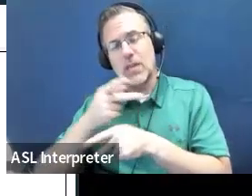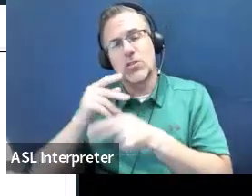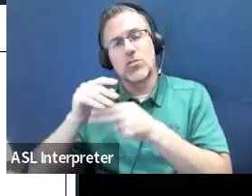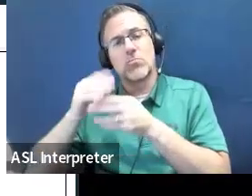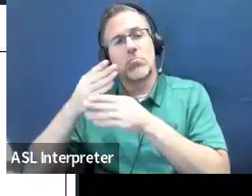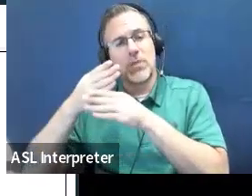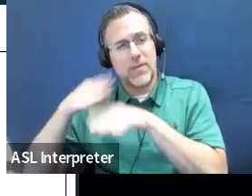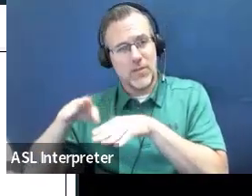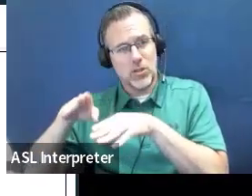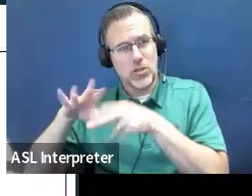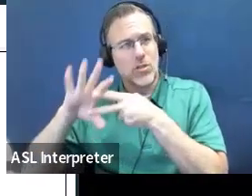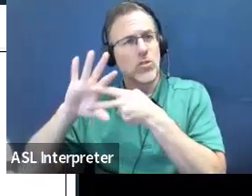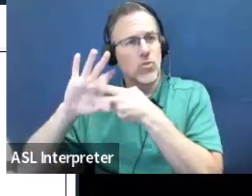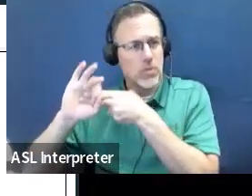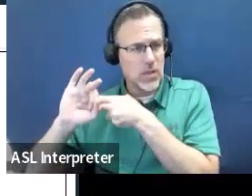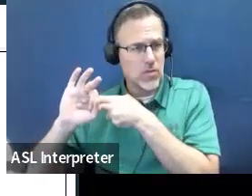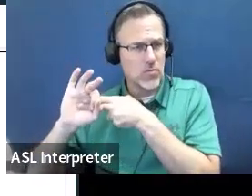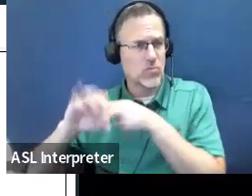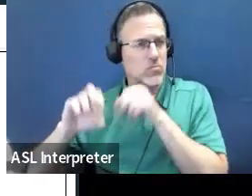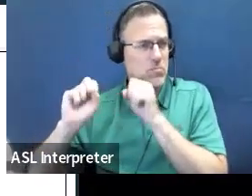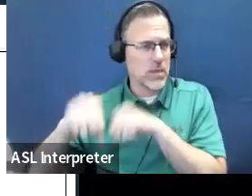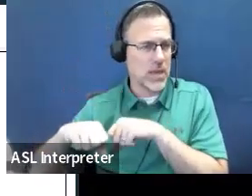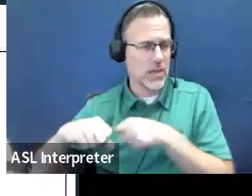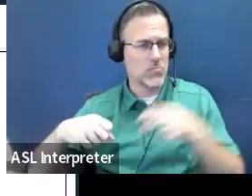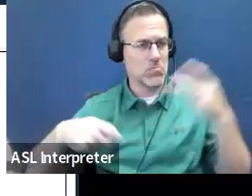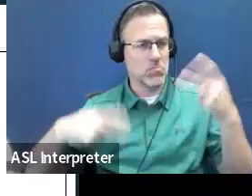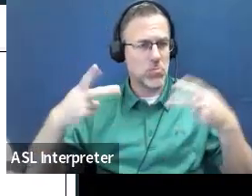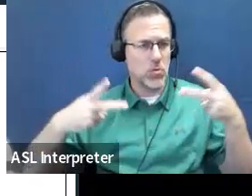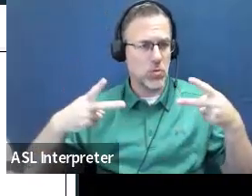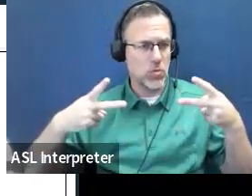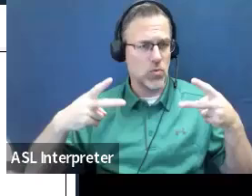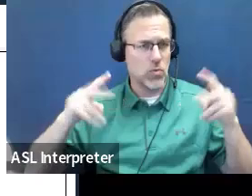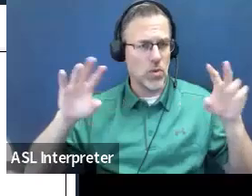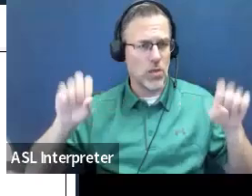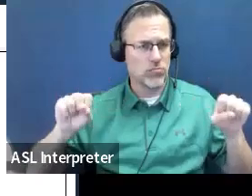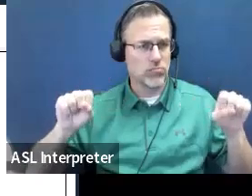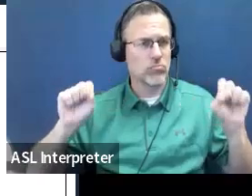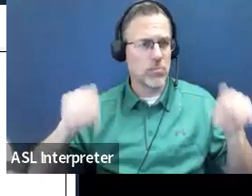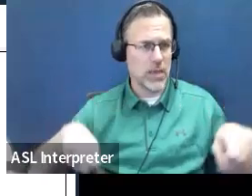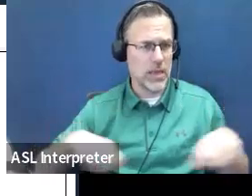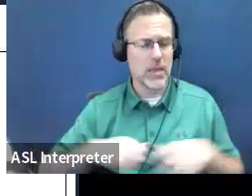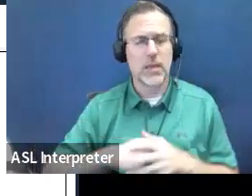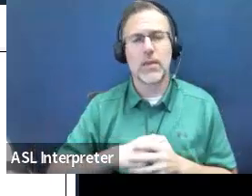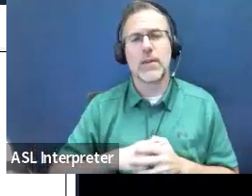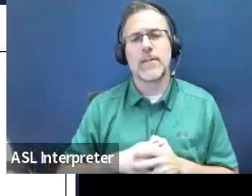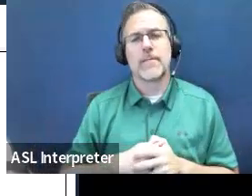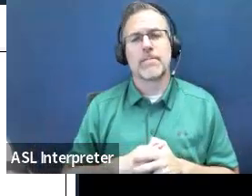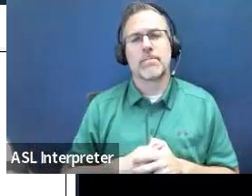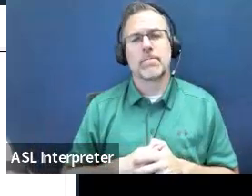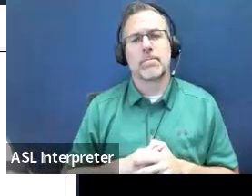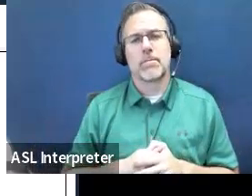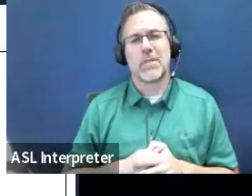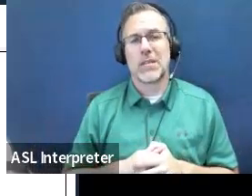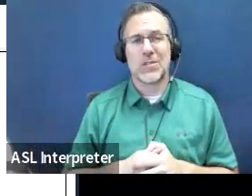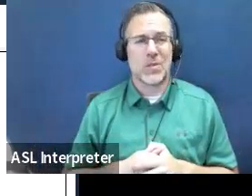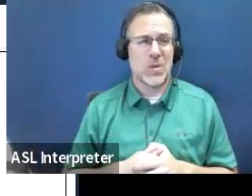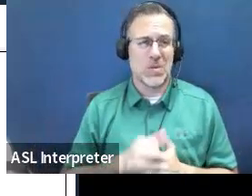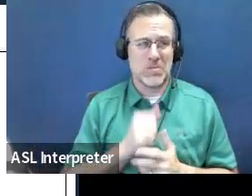area. And they can be together within a goal. So I'm not really